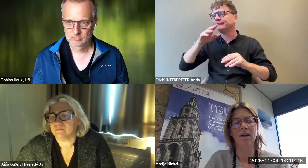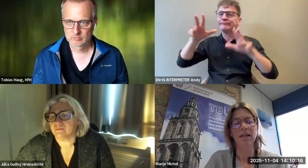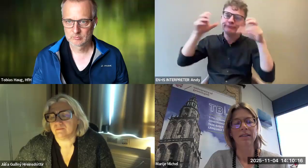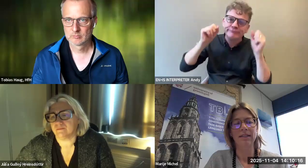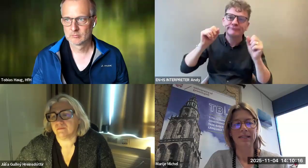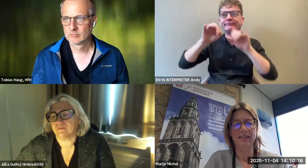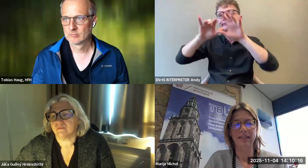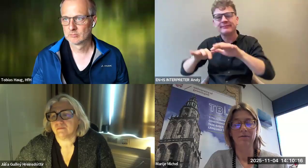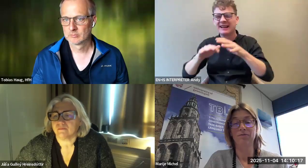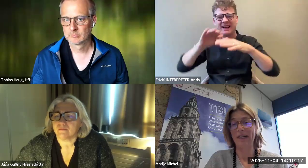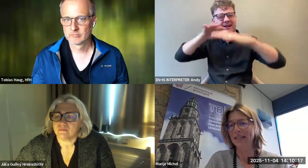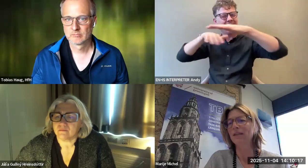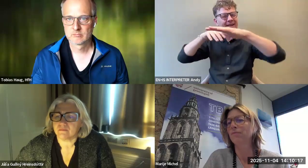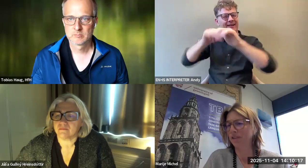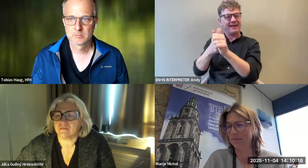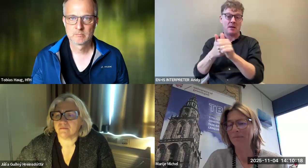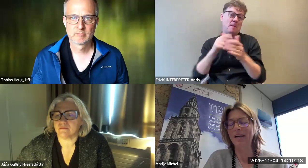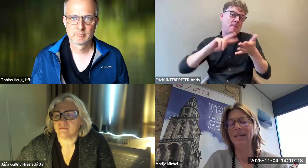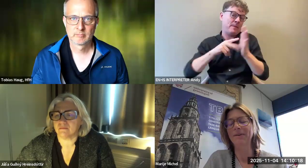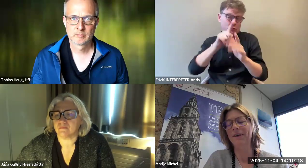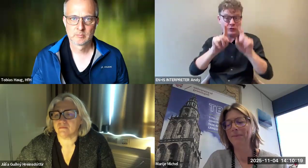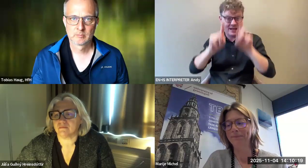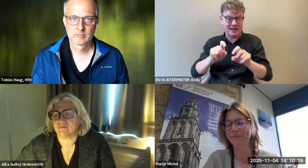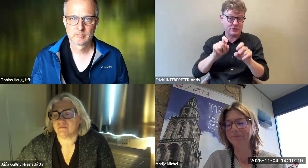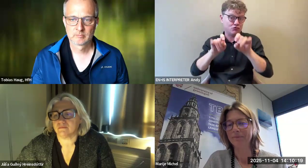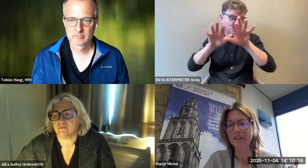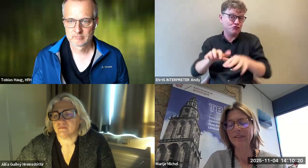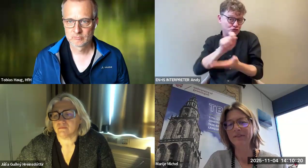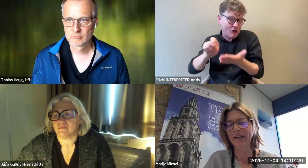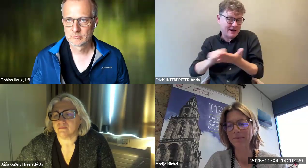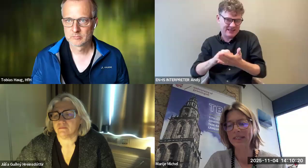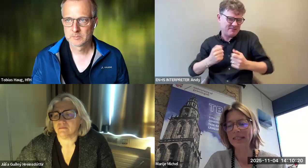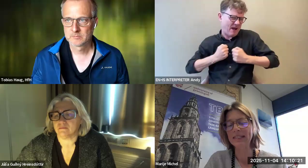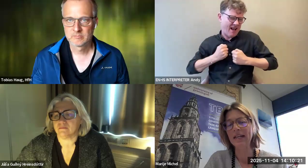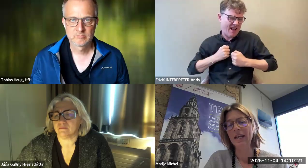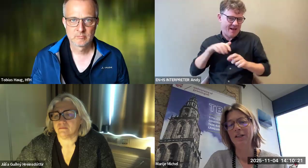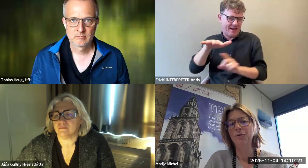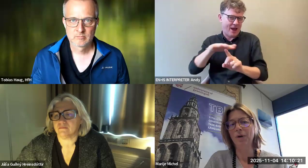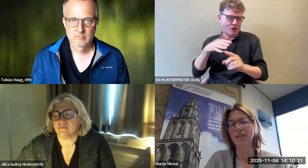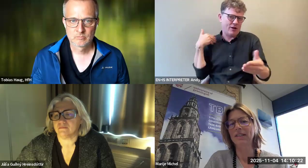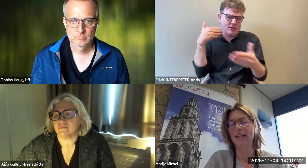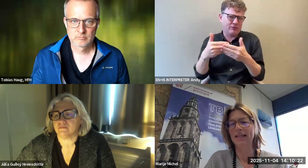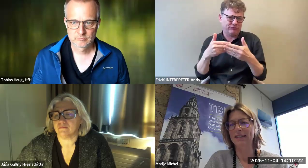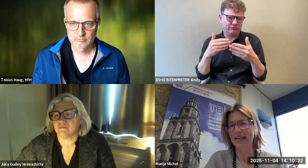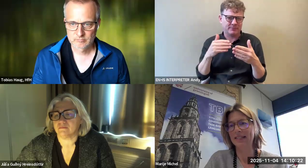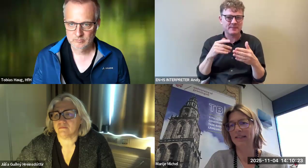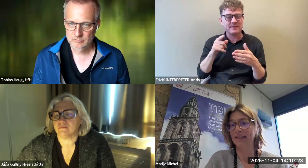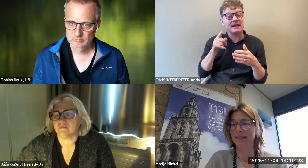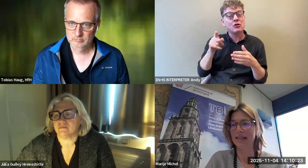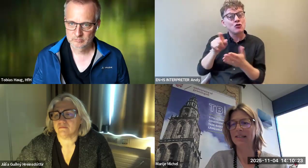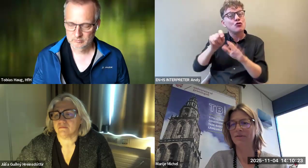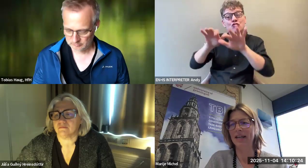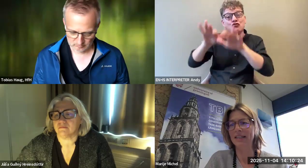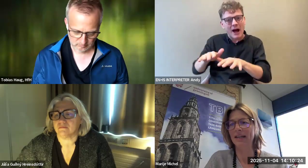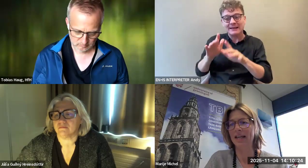you are testing writing, which has been my field of expertise, you want that a test